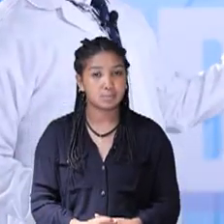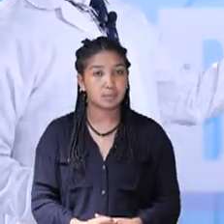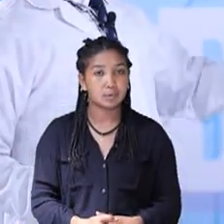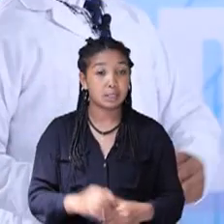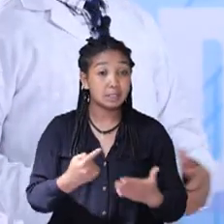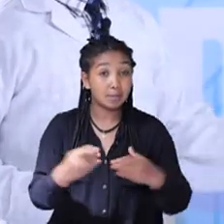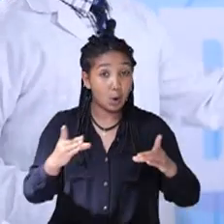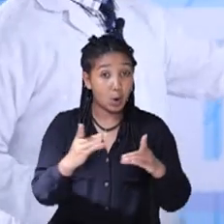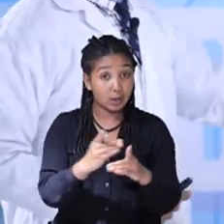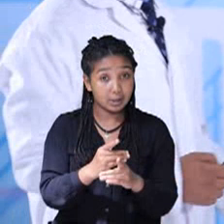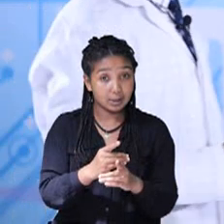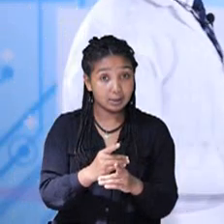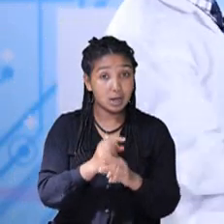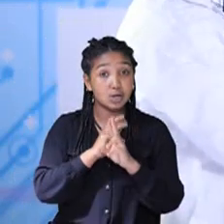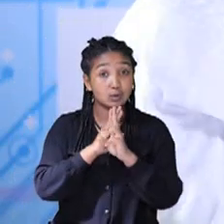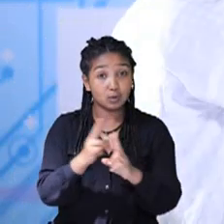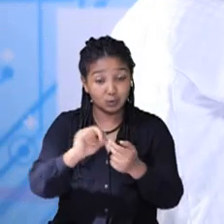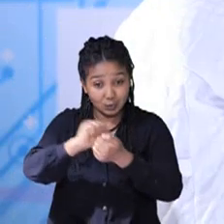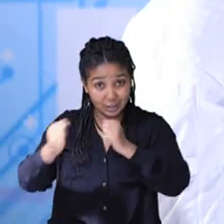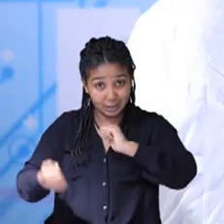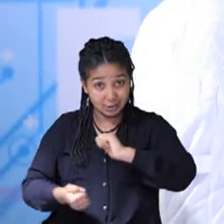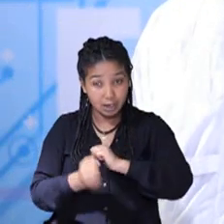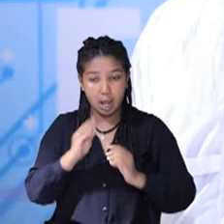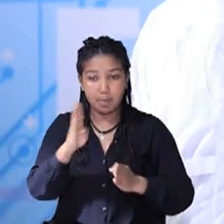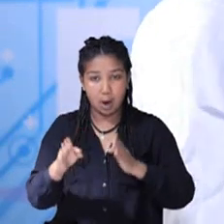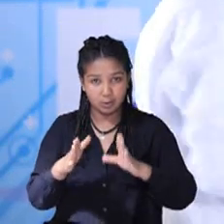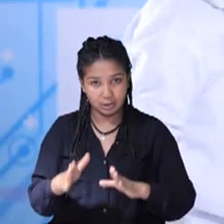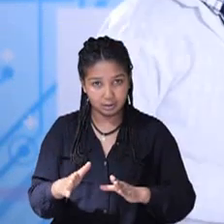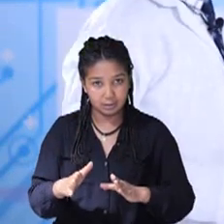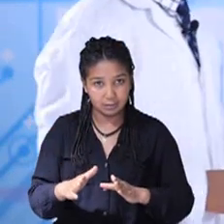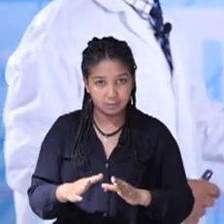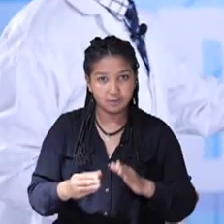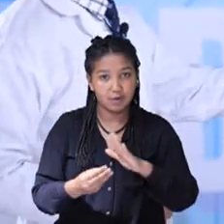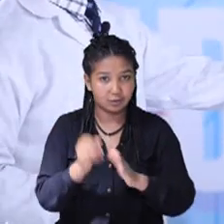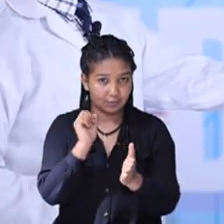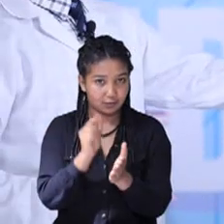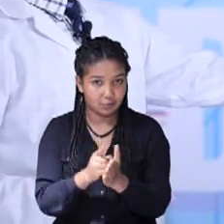So it may occur as a response to change in abiotic factors,